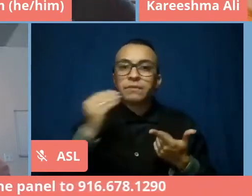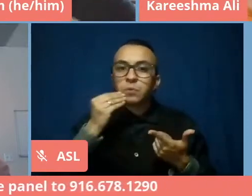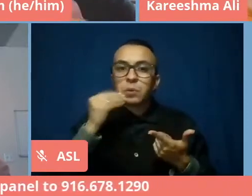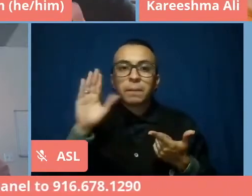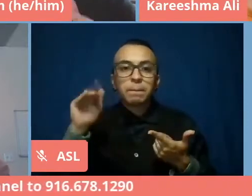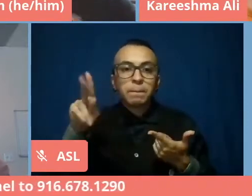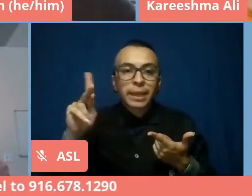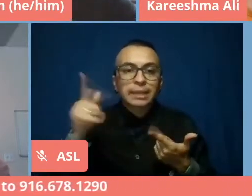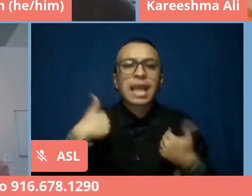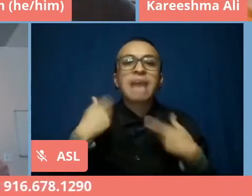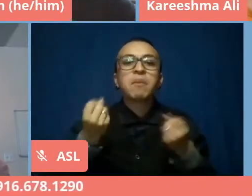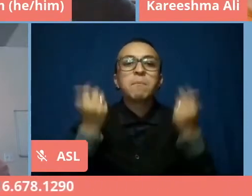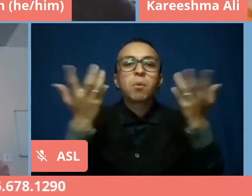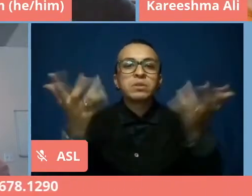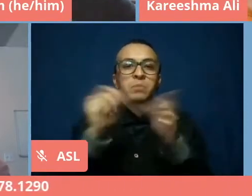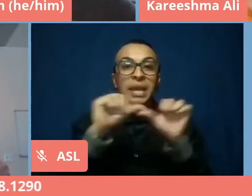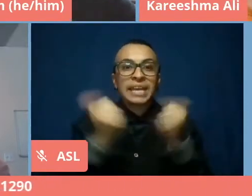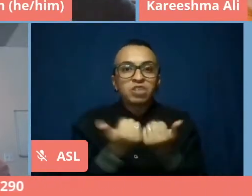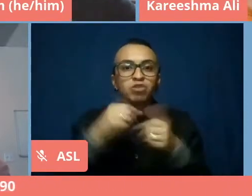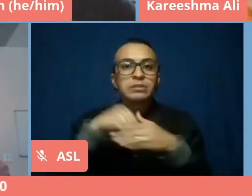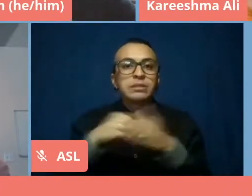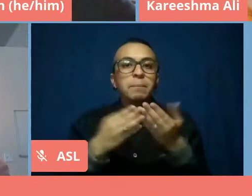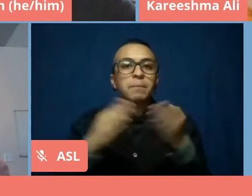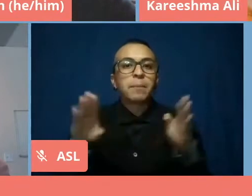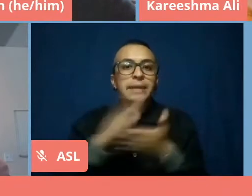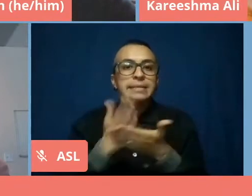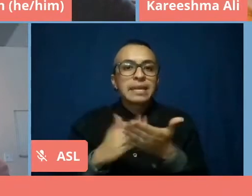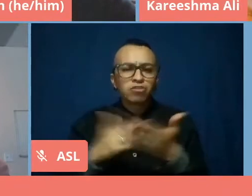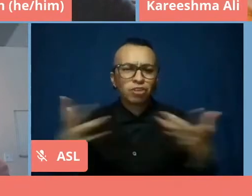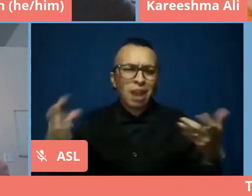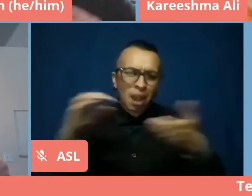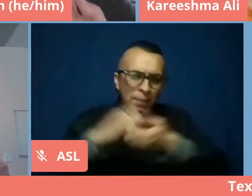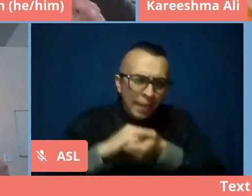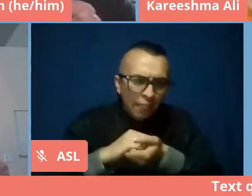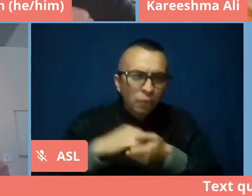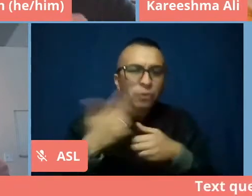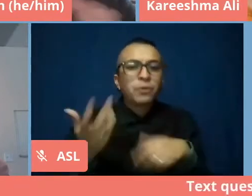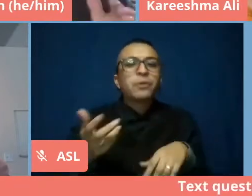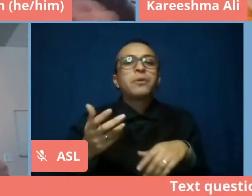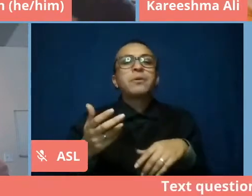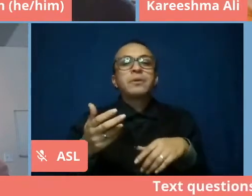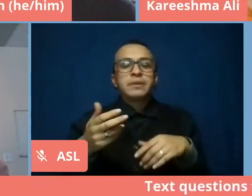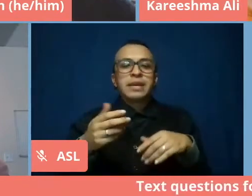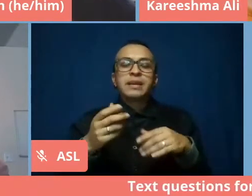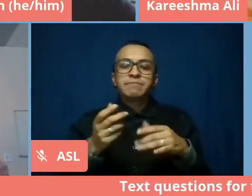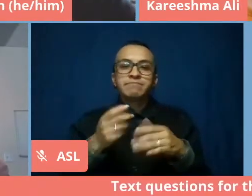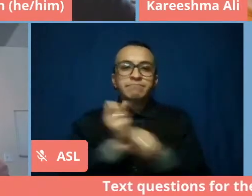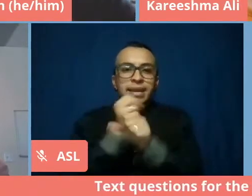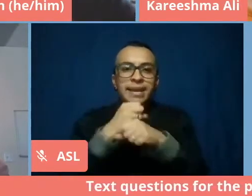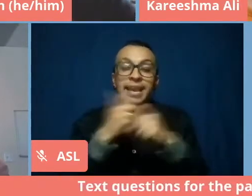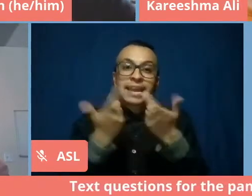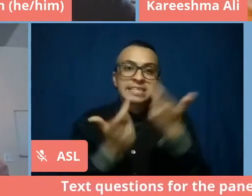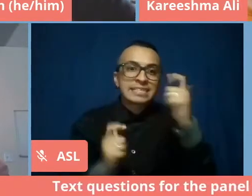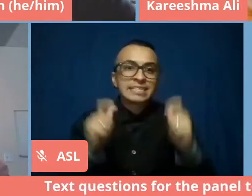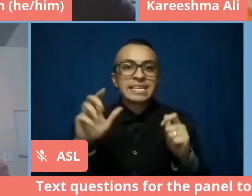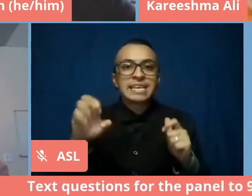agencies in the public sector come together and put together an expanded food program for older adults and people